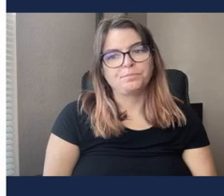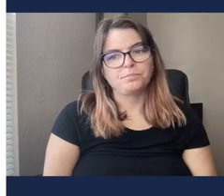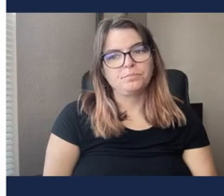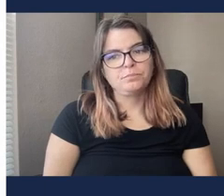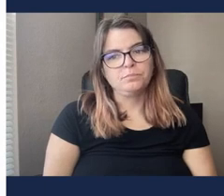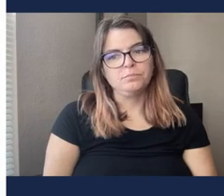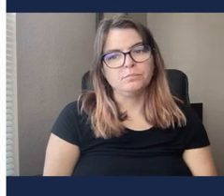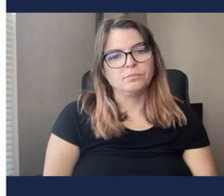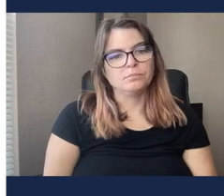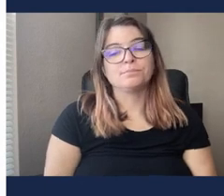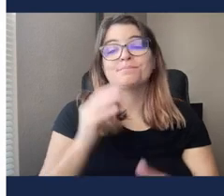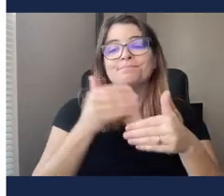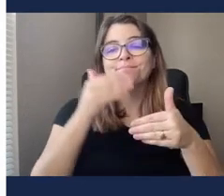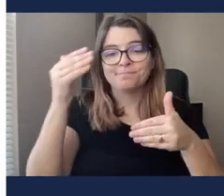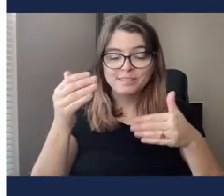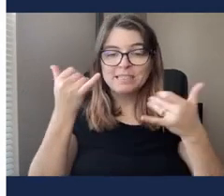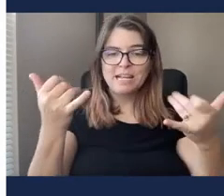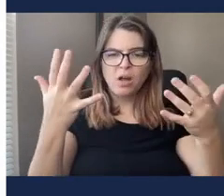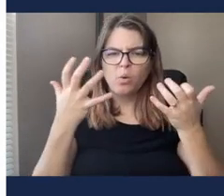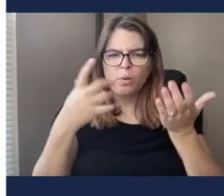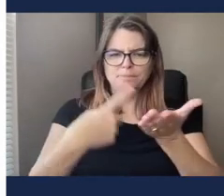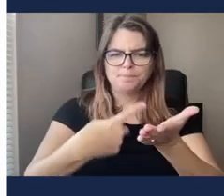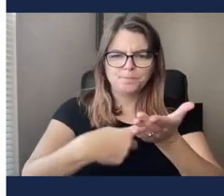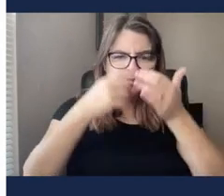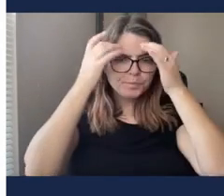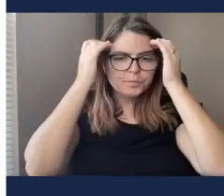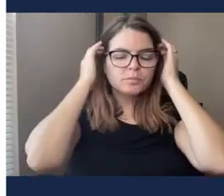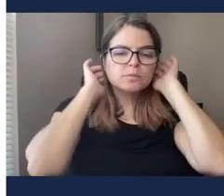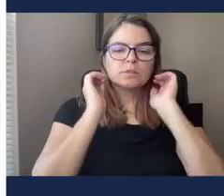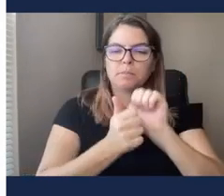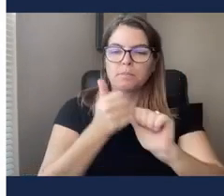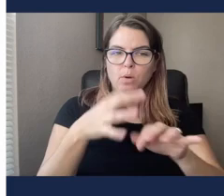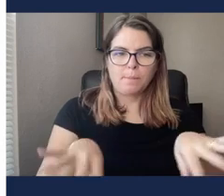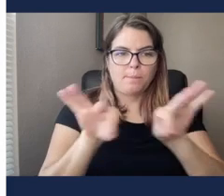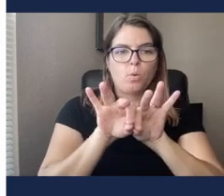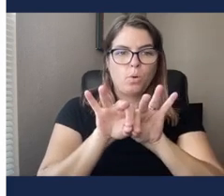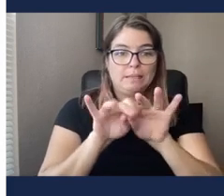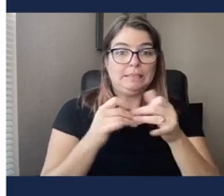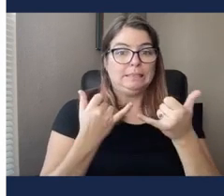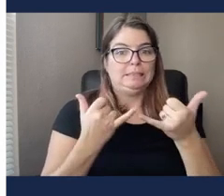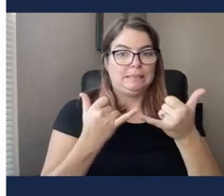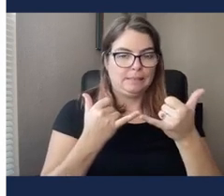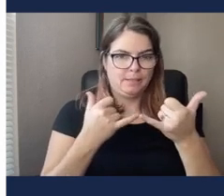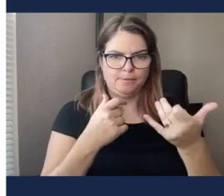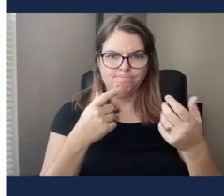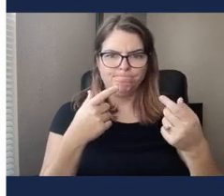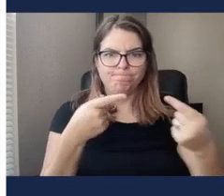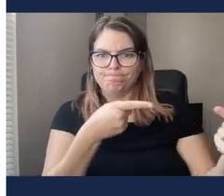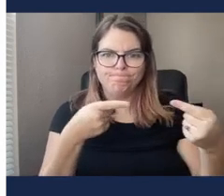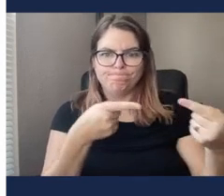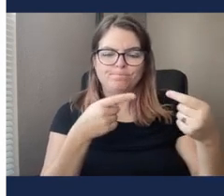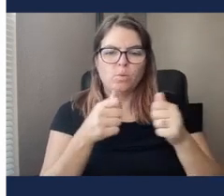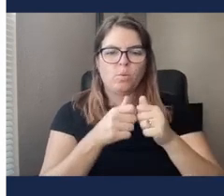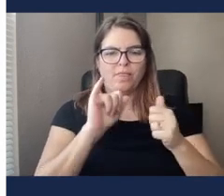slide. So now I want to talk about the most important current fight around academic freedom, in my not